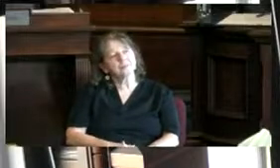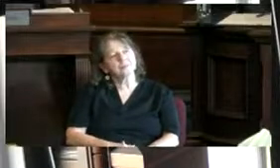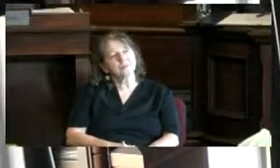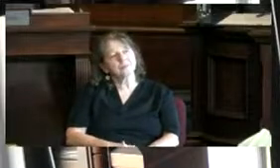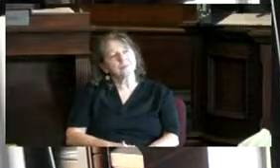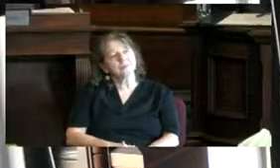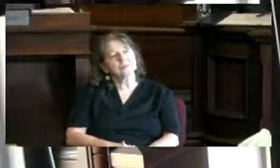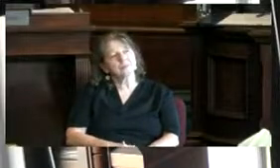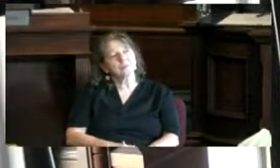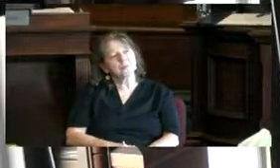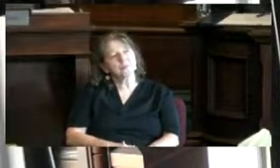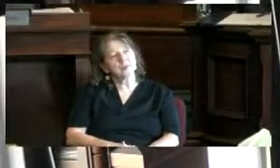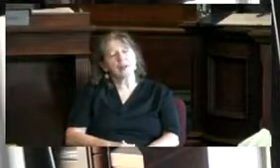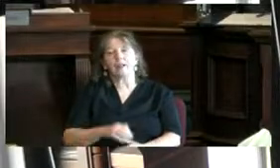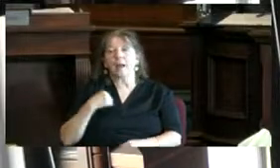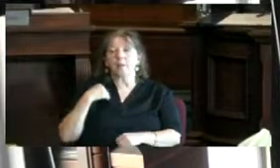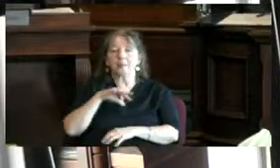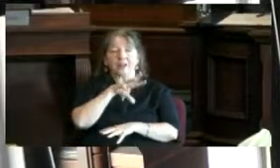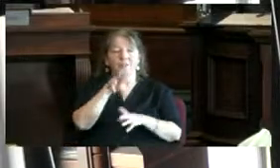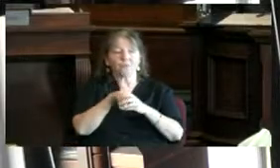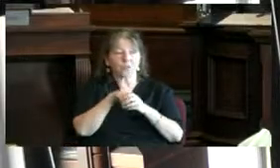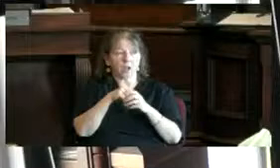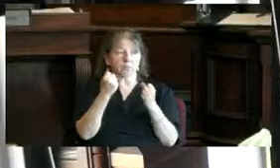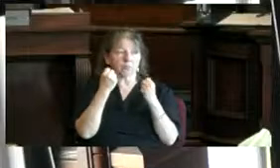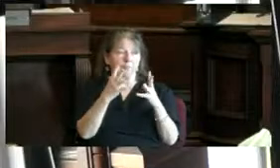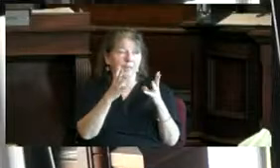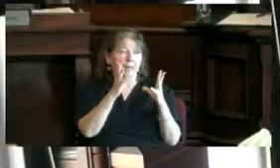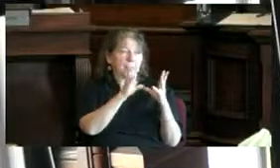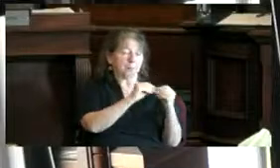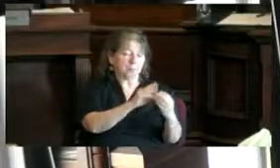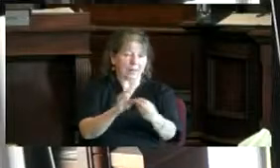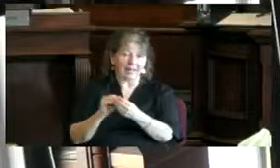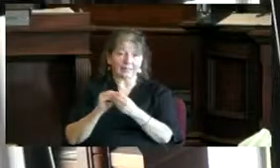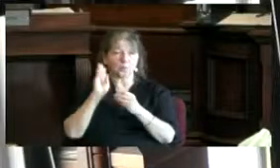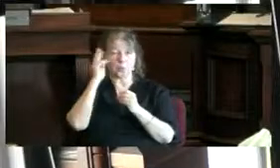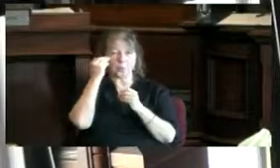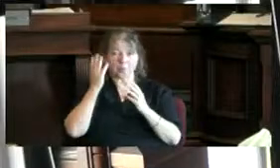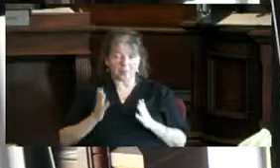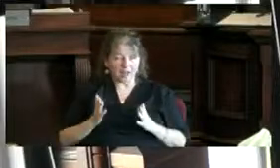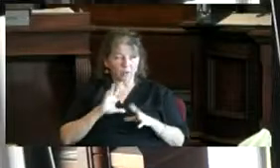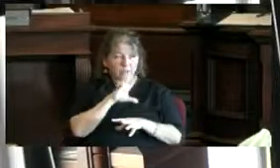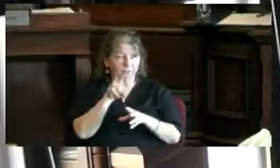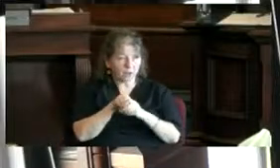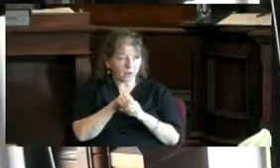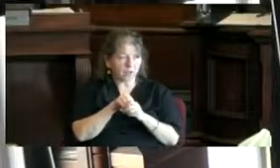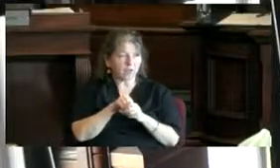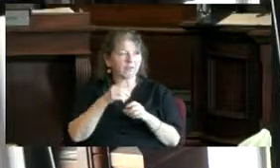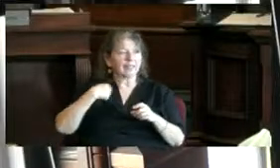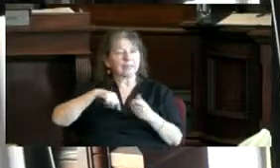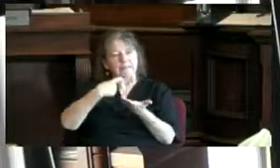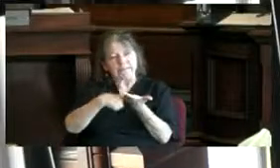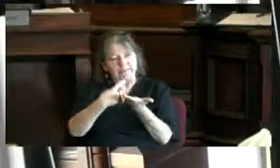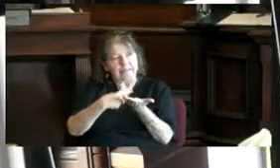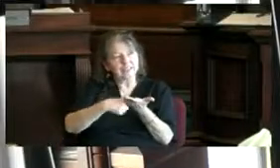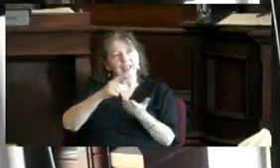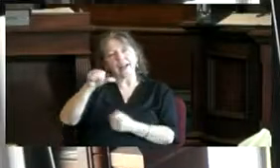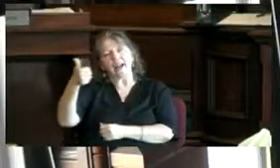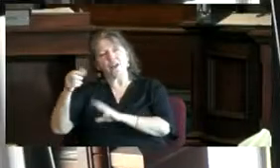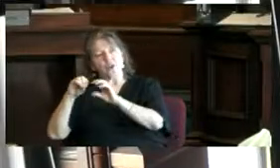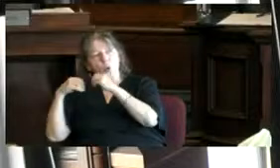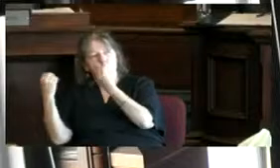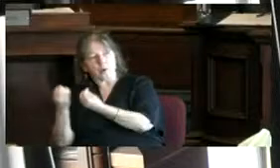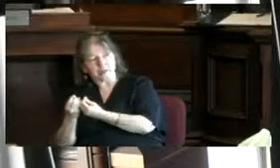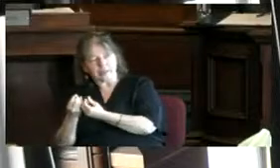I've sat in several meetings where the mayor attended, and we had some discussions with other external